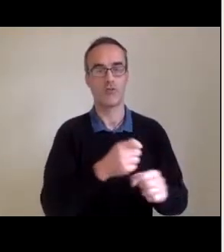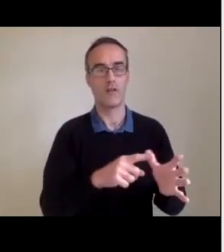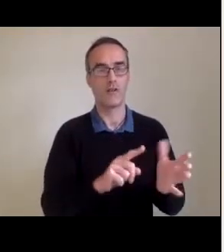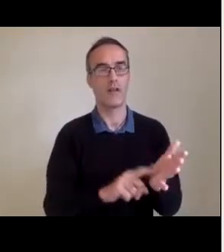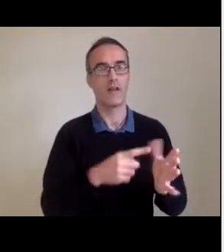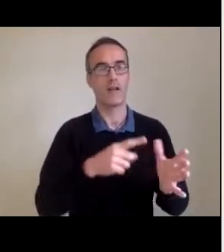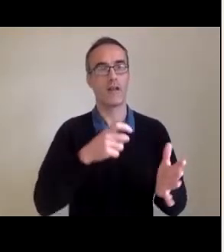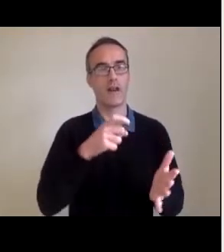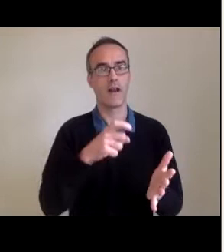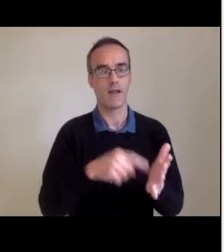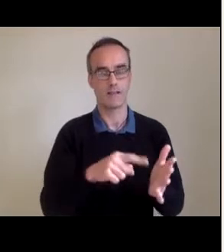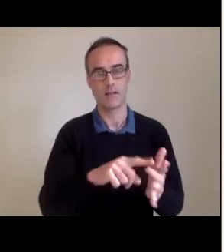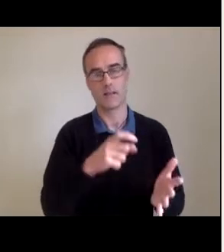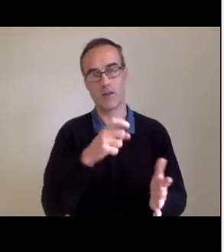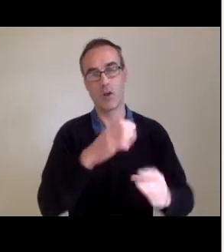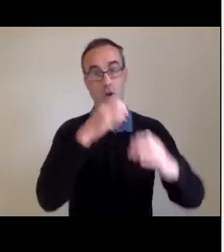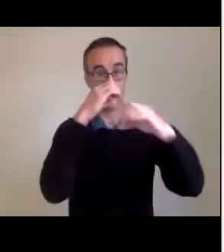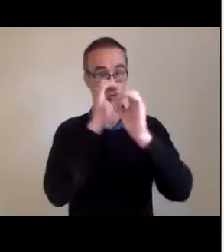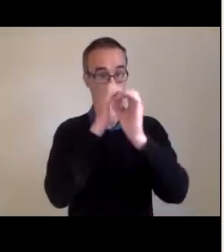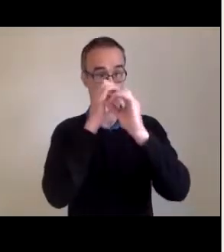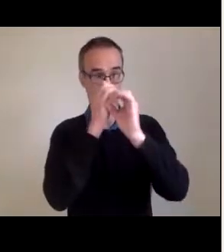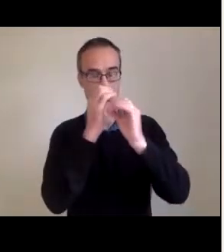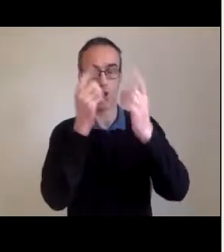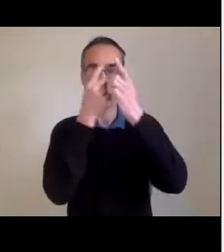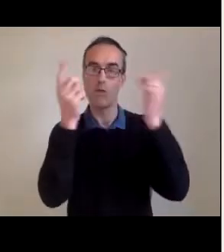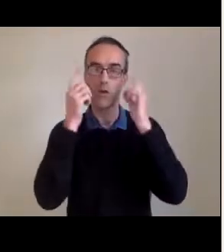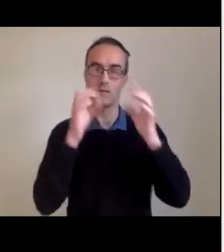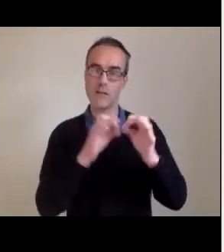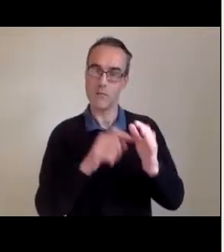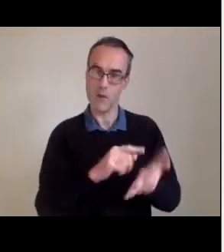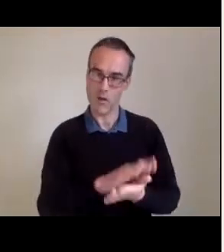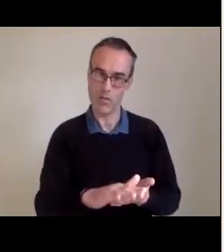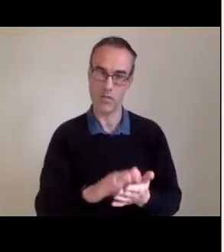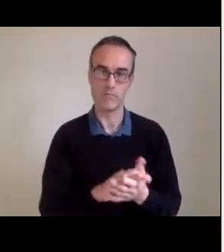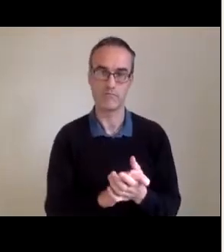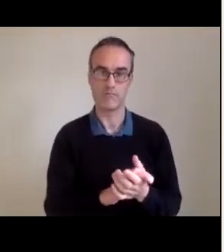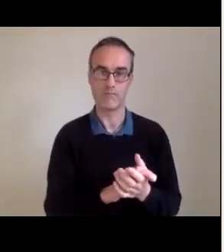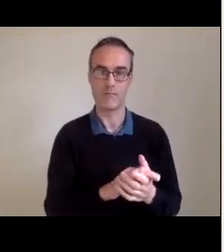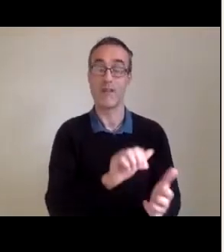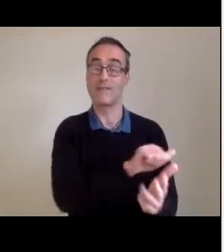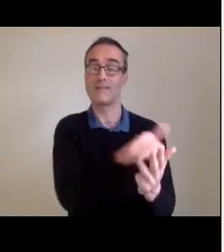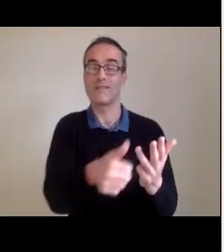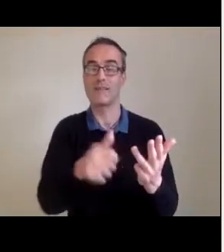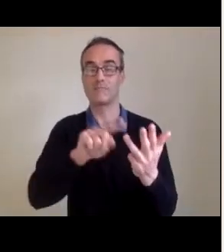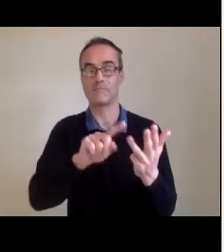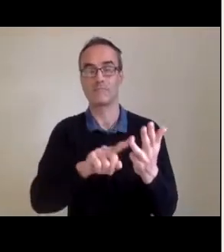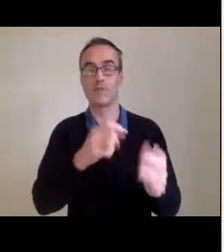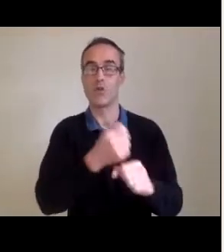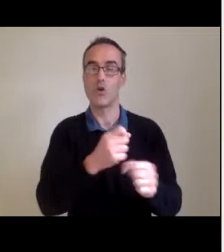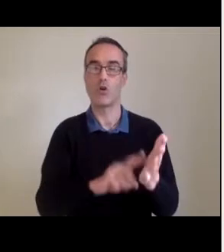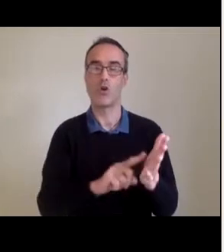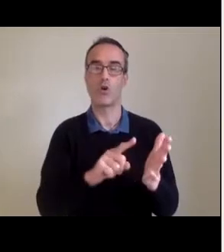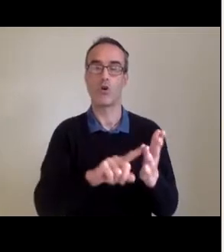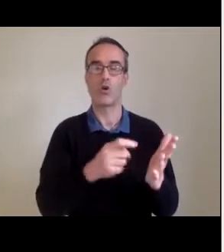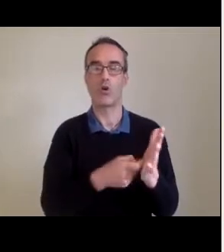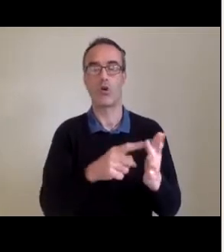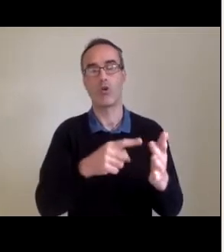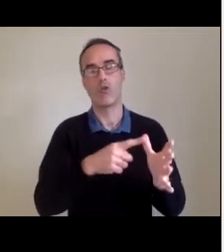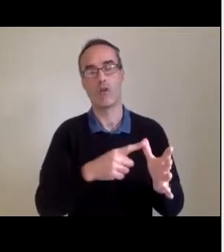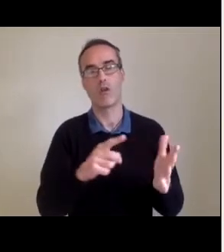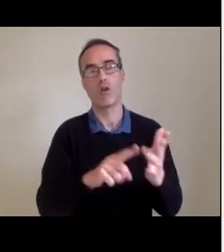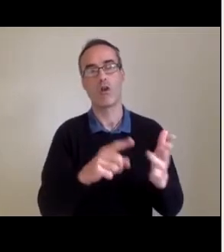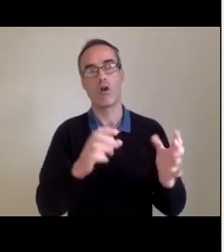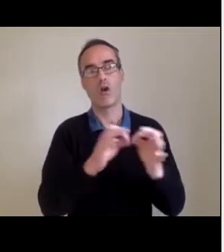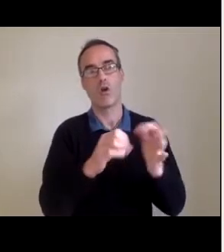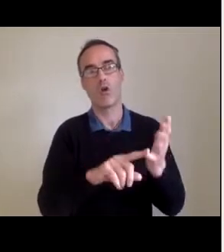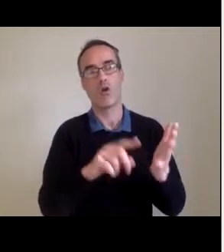and a Fellow of the Institute of Physics. She will be followed by Gloria Abuzo, who is a Professor of Chemistry from the